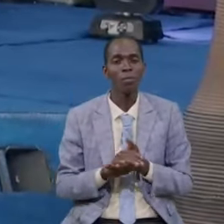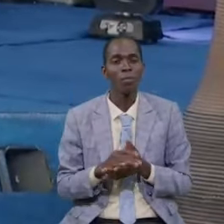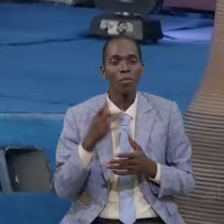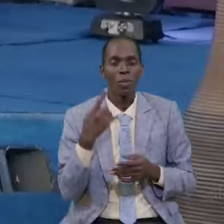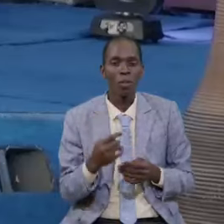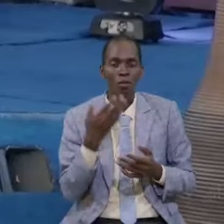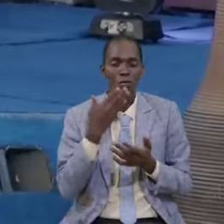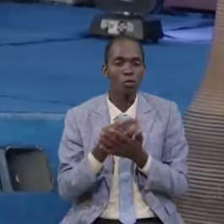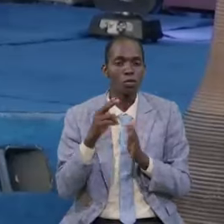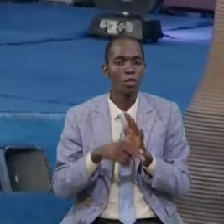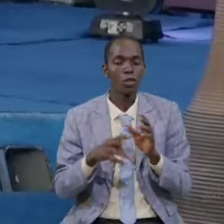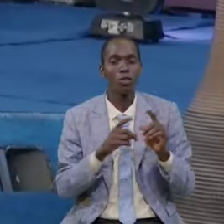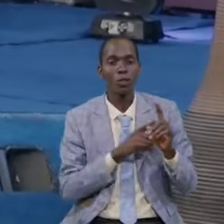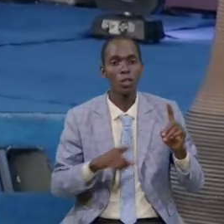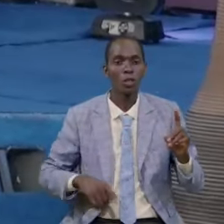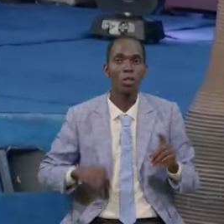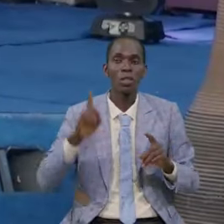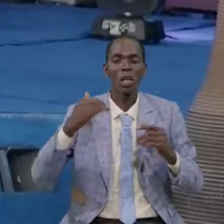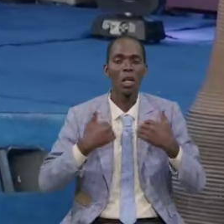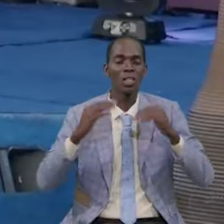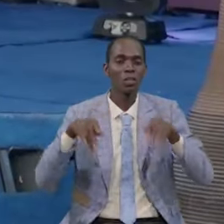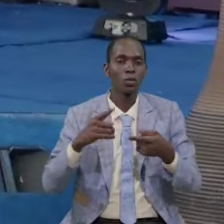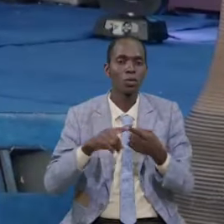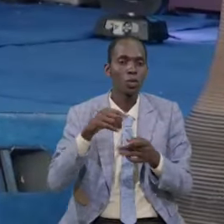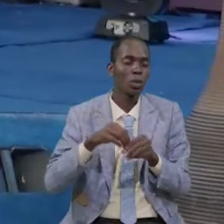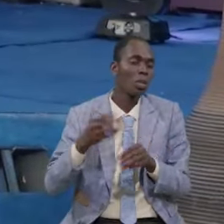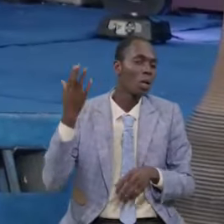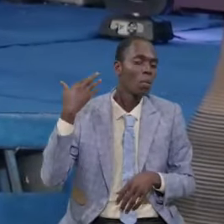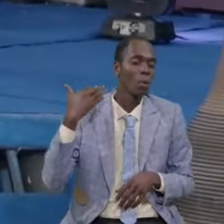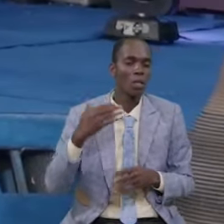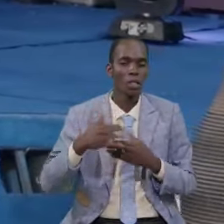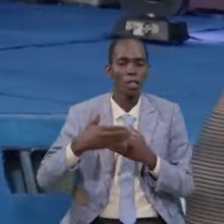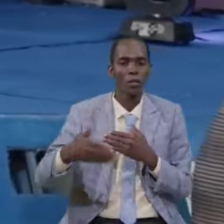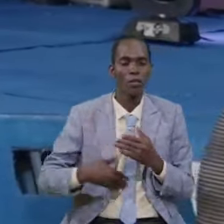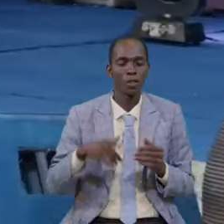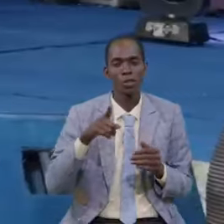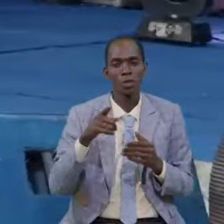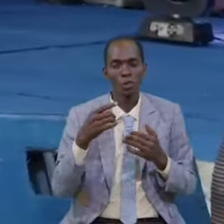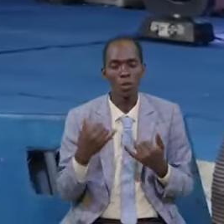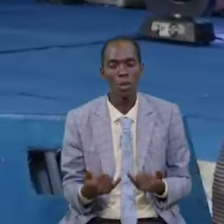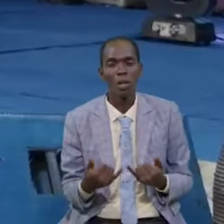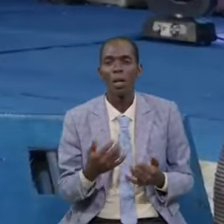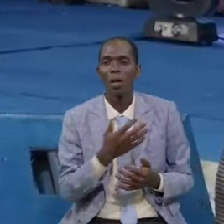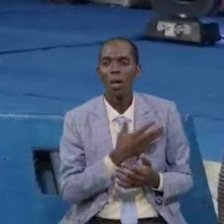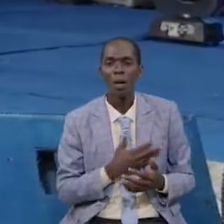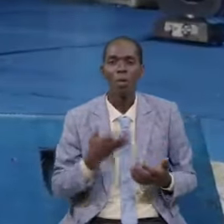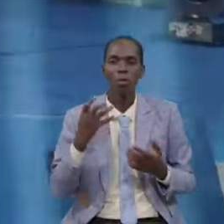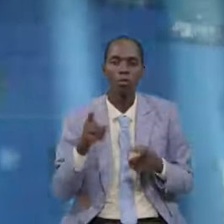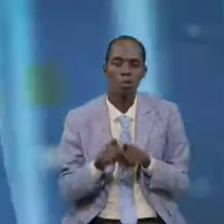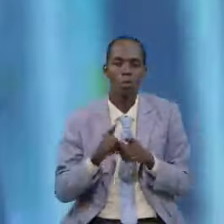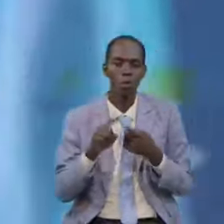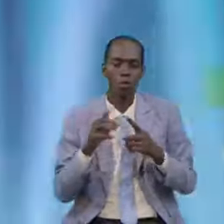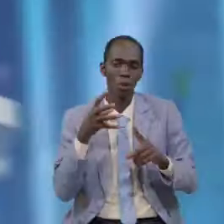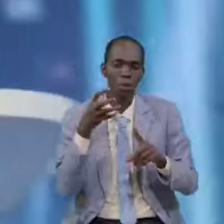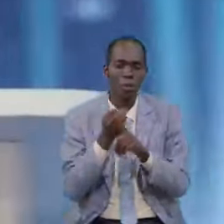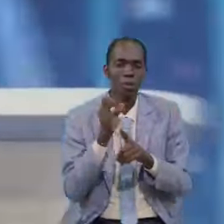in the past now invites you, and he wants to impact your life with goodness